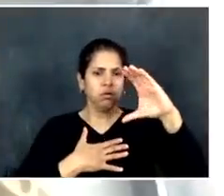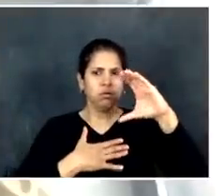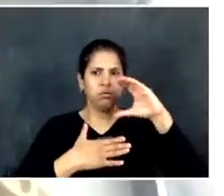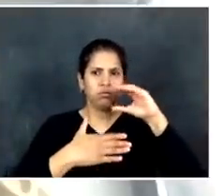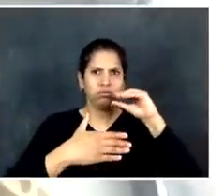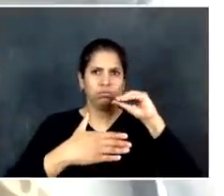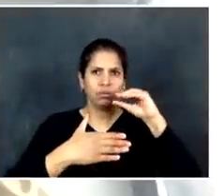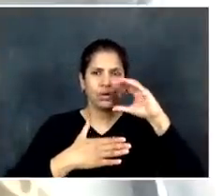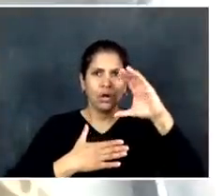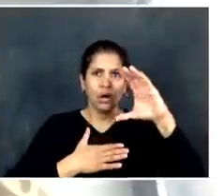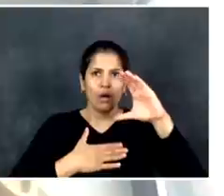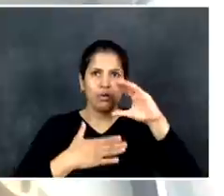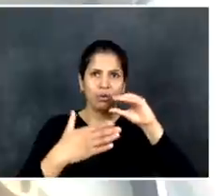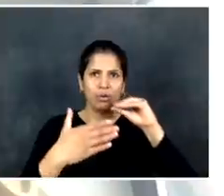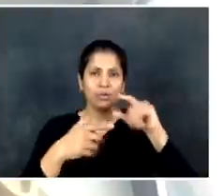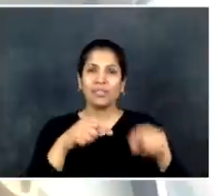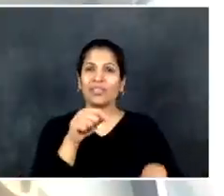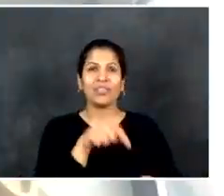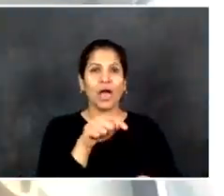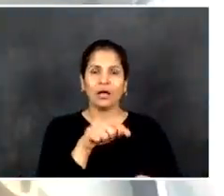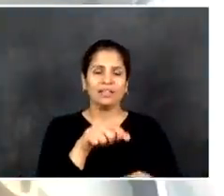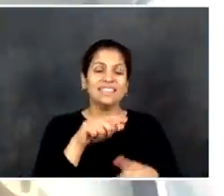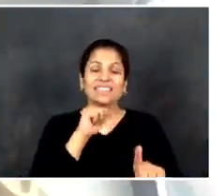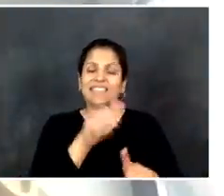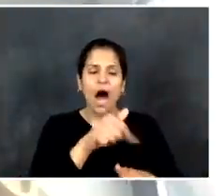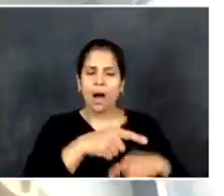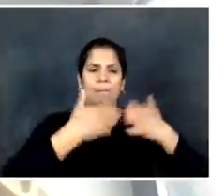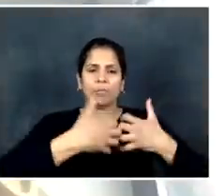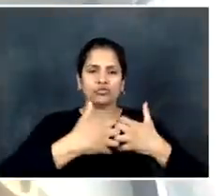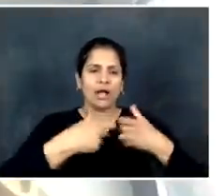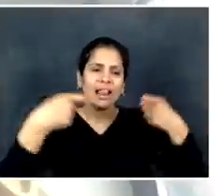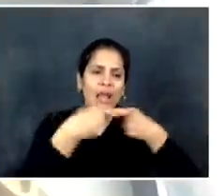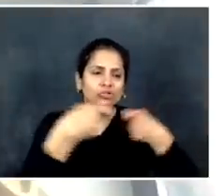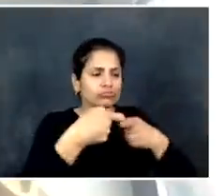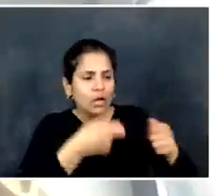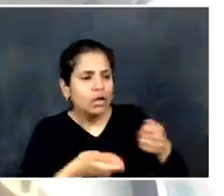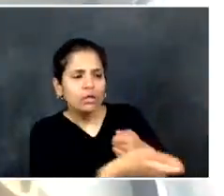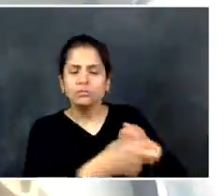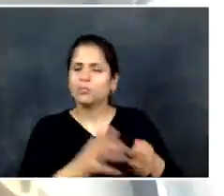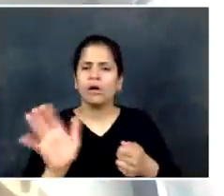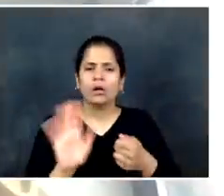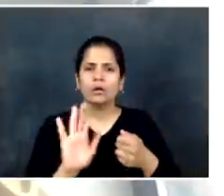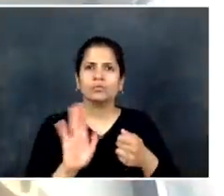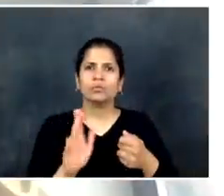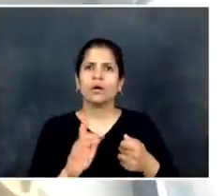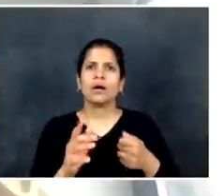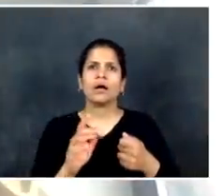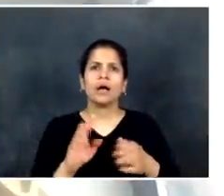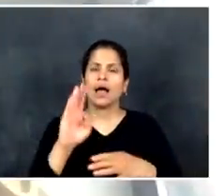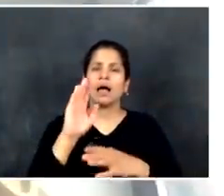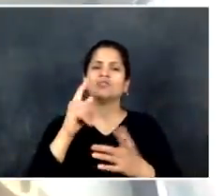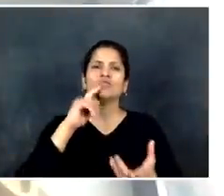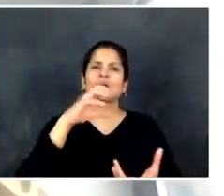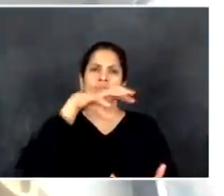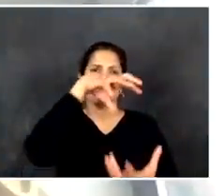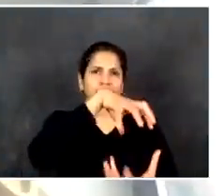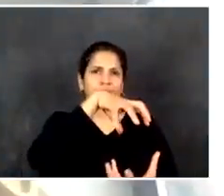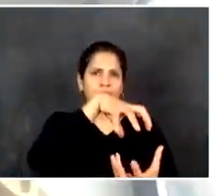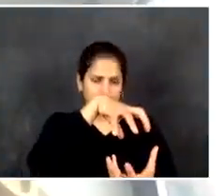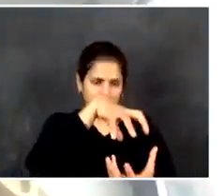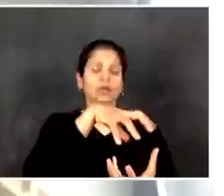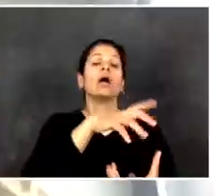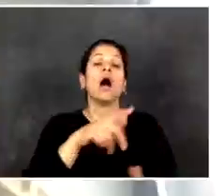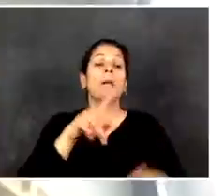to squeeze it. You need a live person to do that, and you need them to do it at a particular rhythm so that